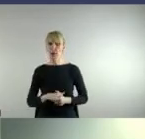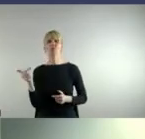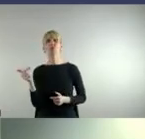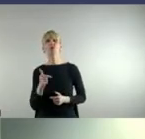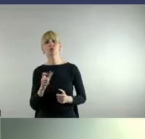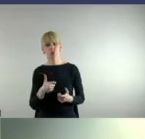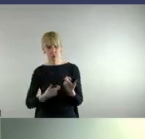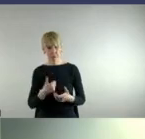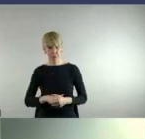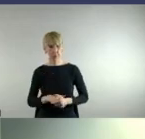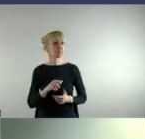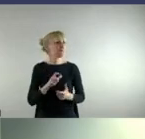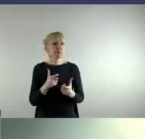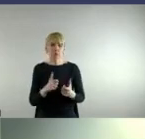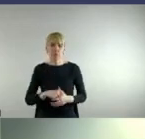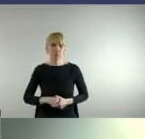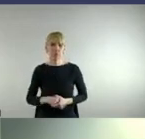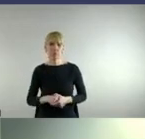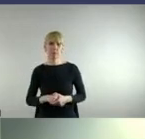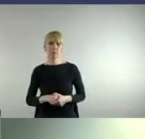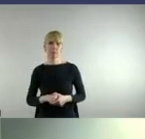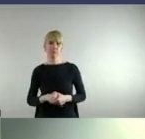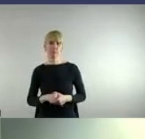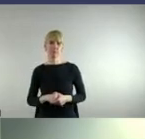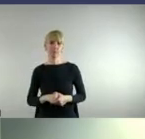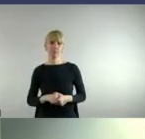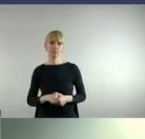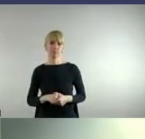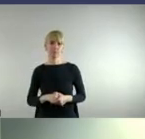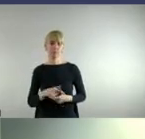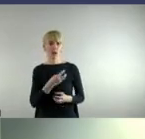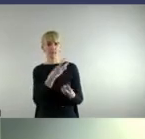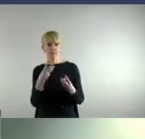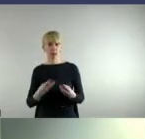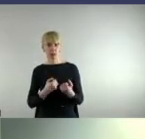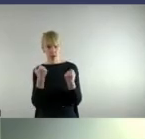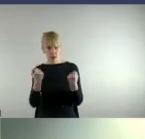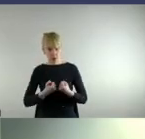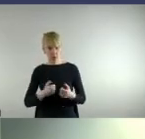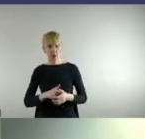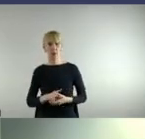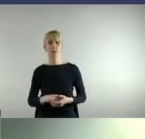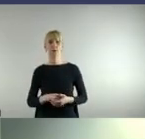the one key resilience factor that you see here, and it's social capital.